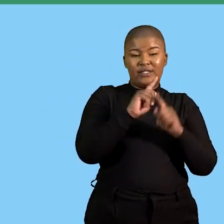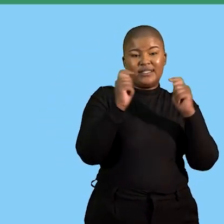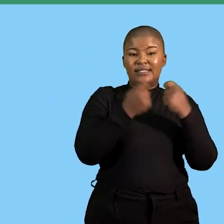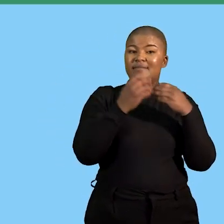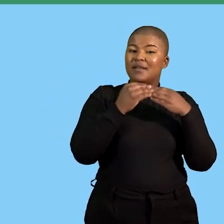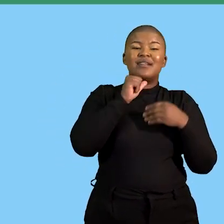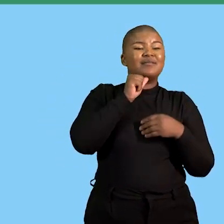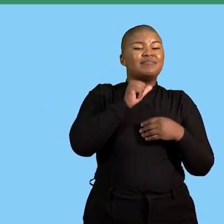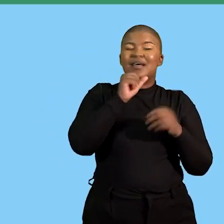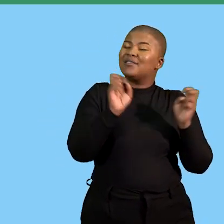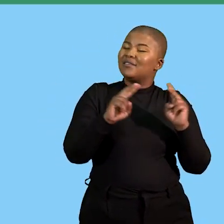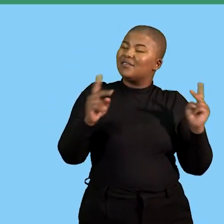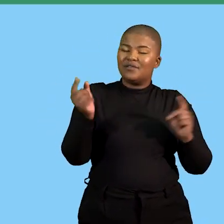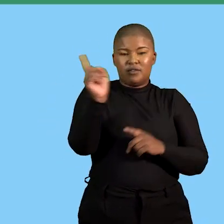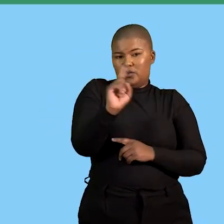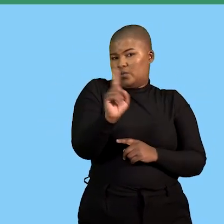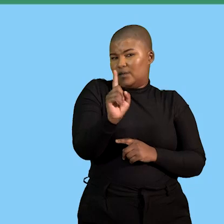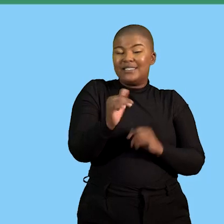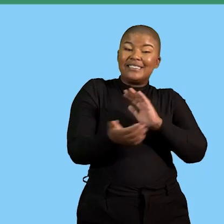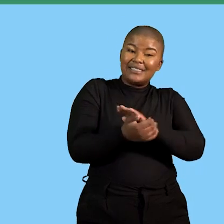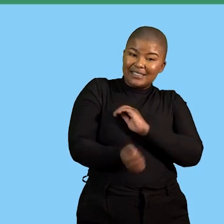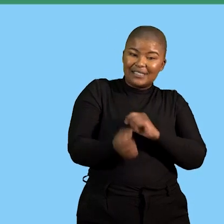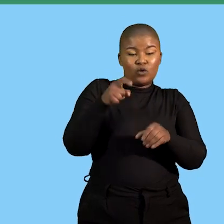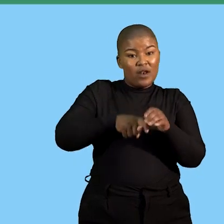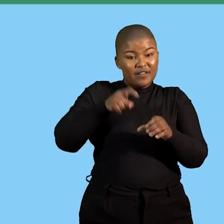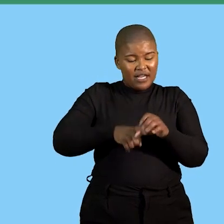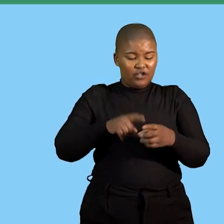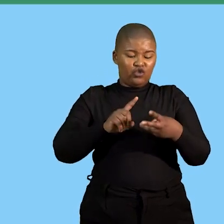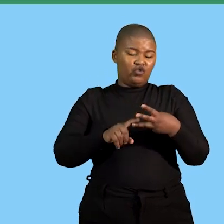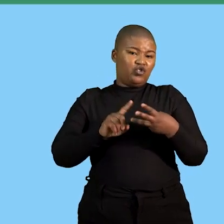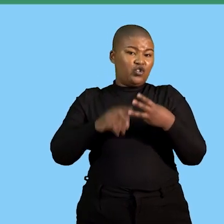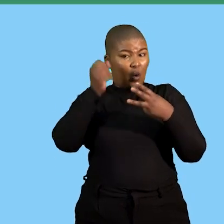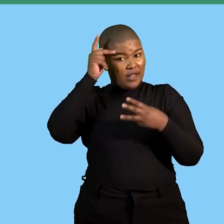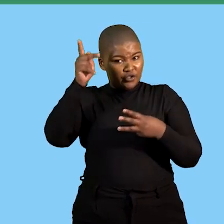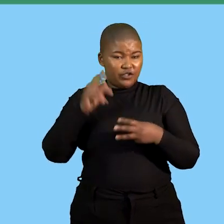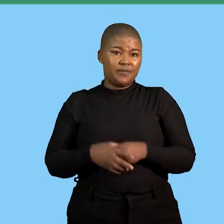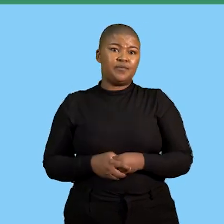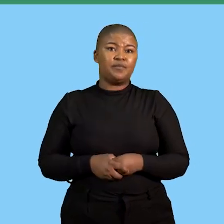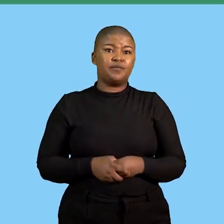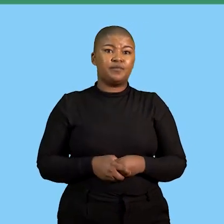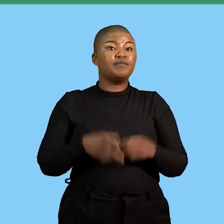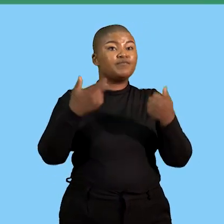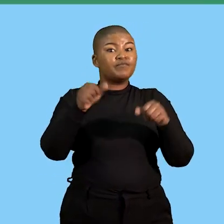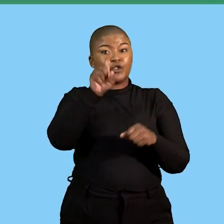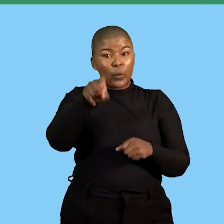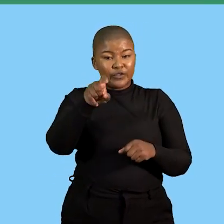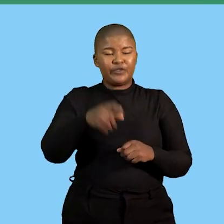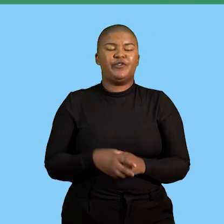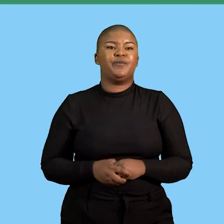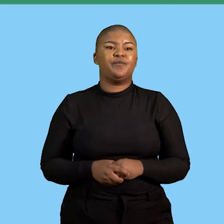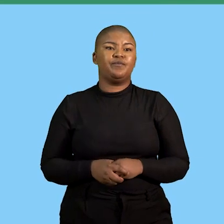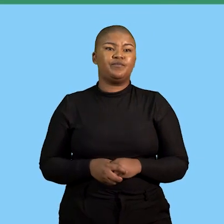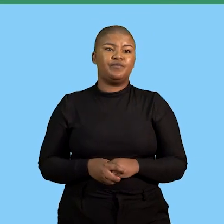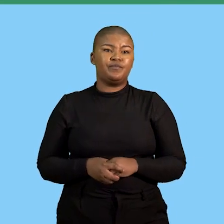members despite their differences, especially with skills, qualifications, and knowledge. Then another